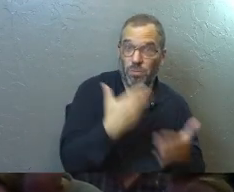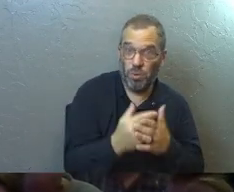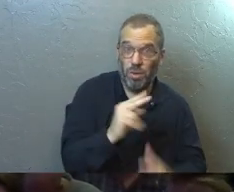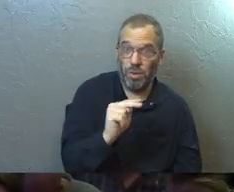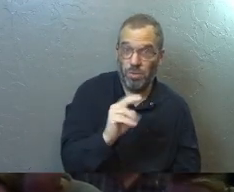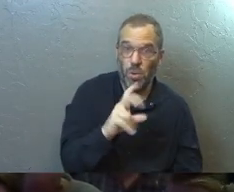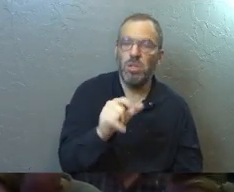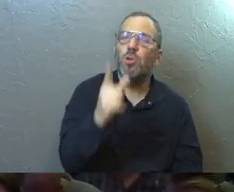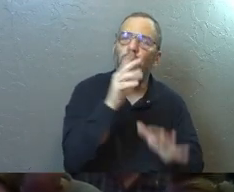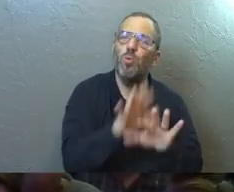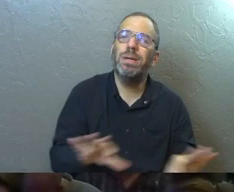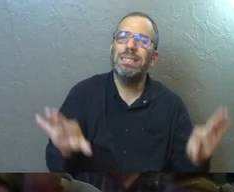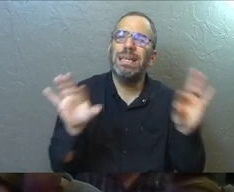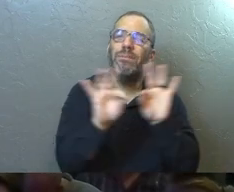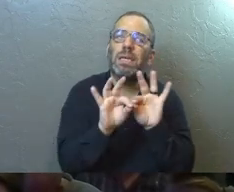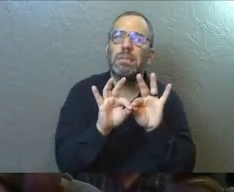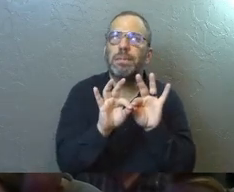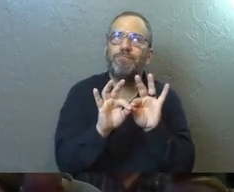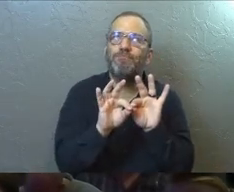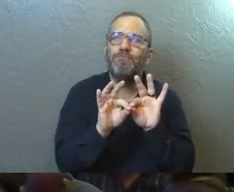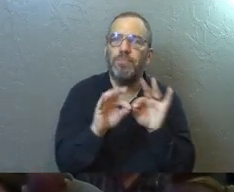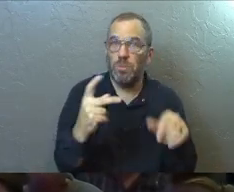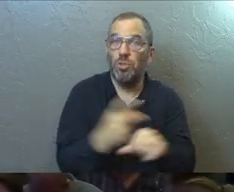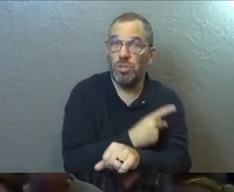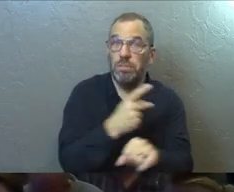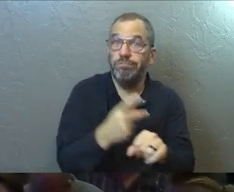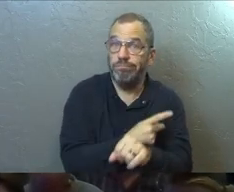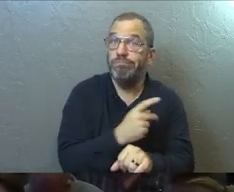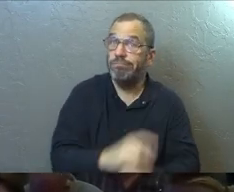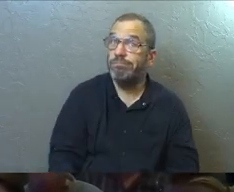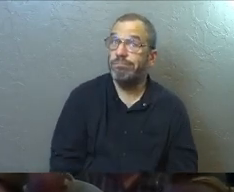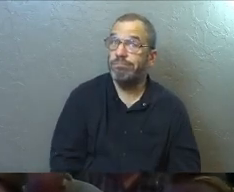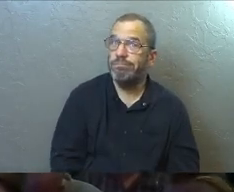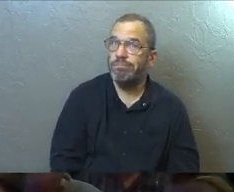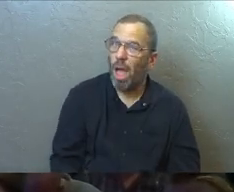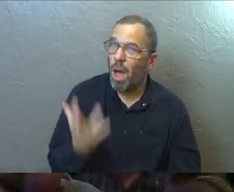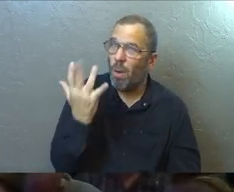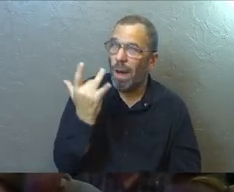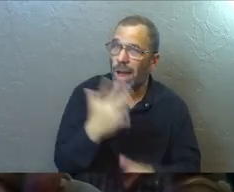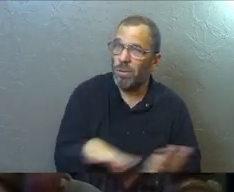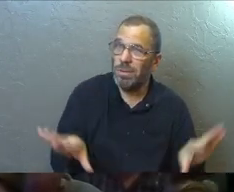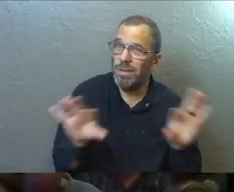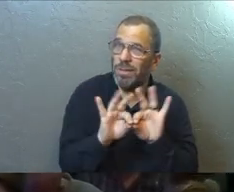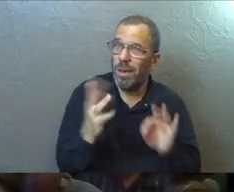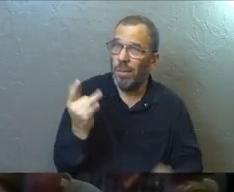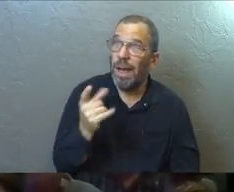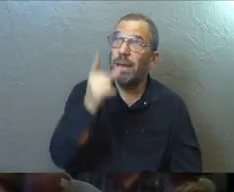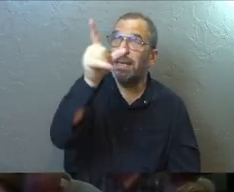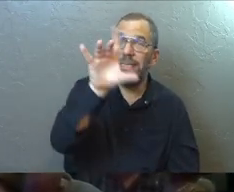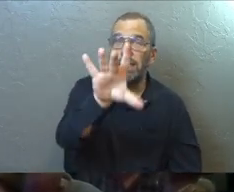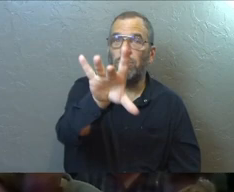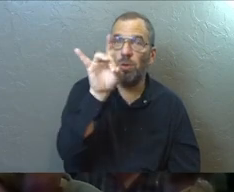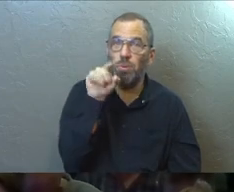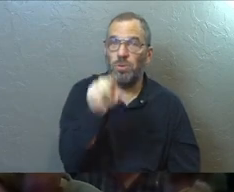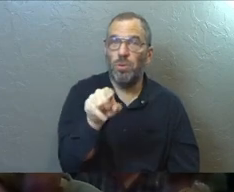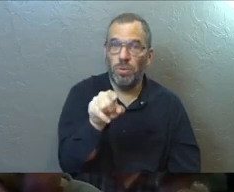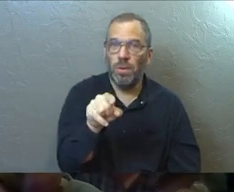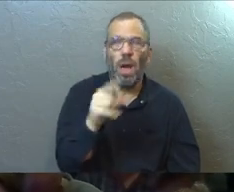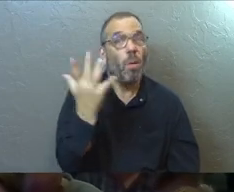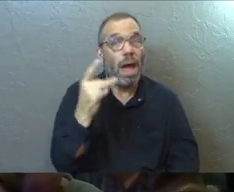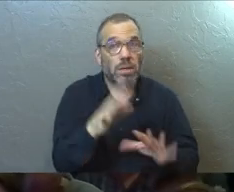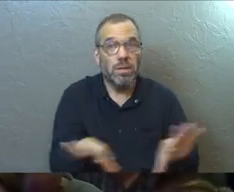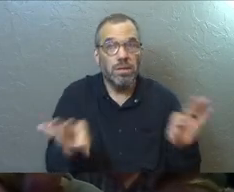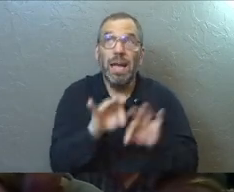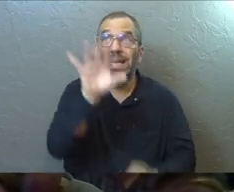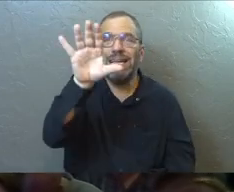You are significant. You are a significant sheep. Why are you significant? Because he chose you. Why are you